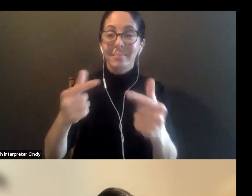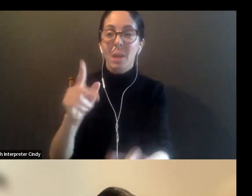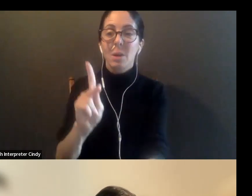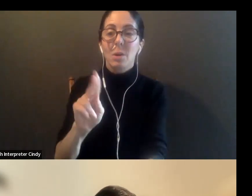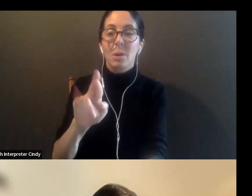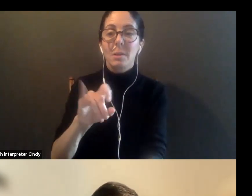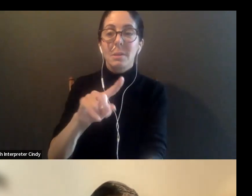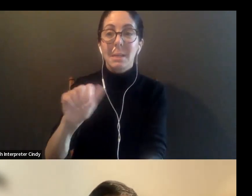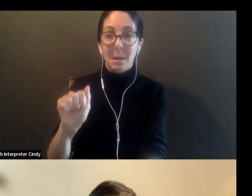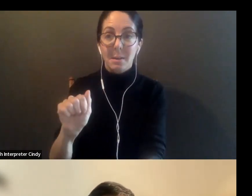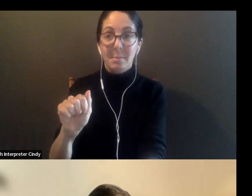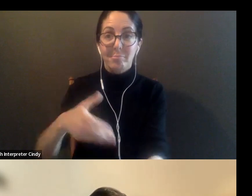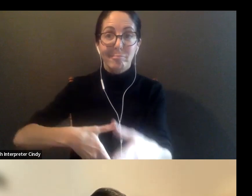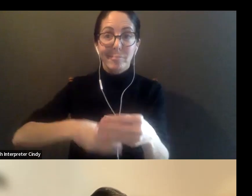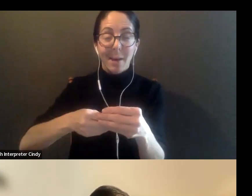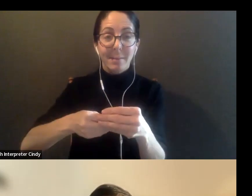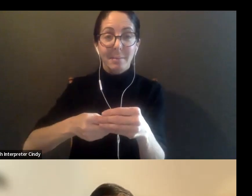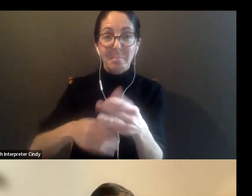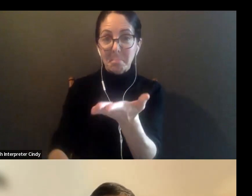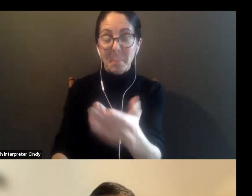comments or anything to build off of Mahadio's point?